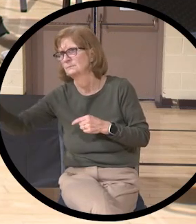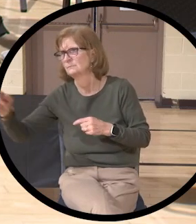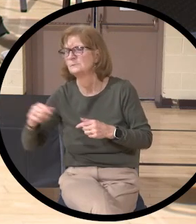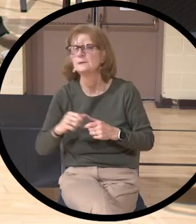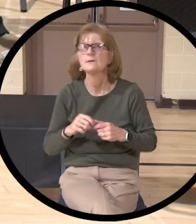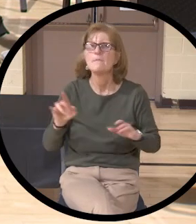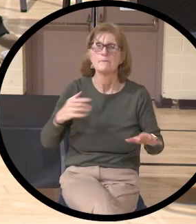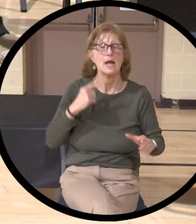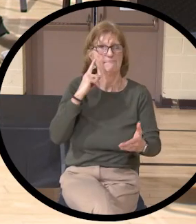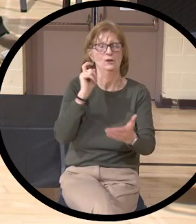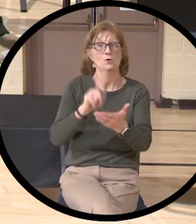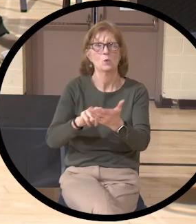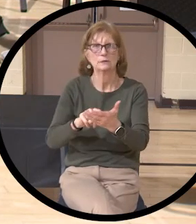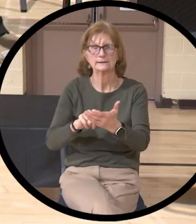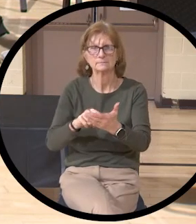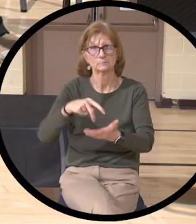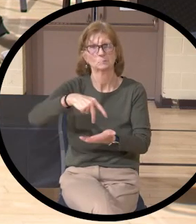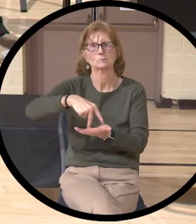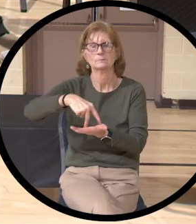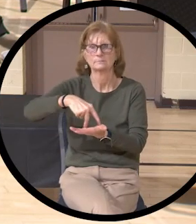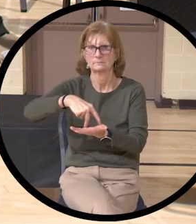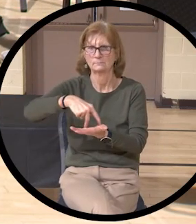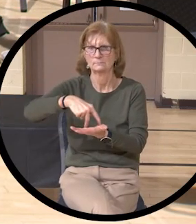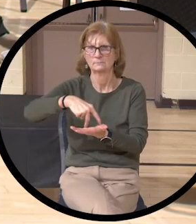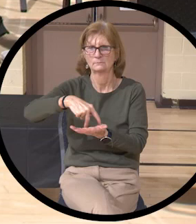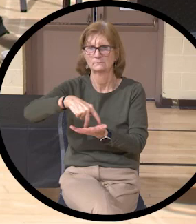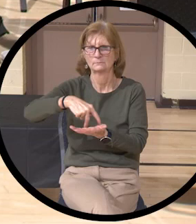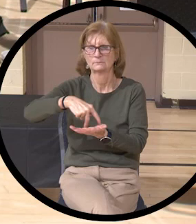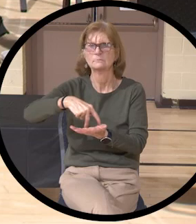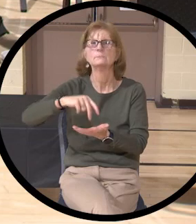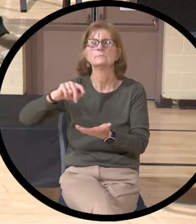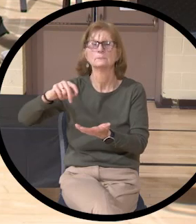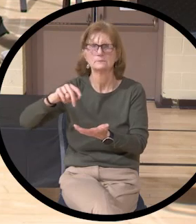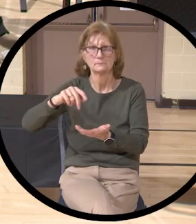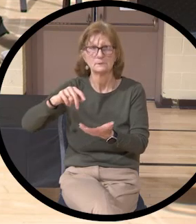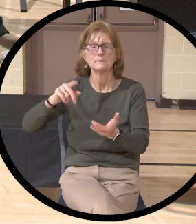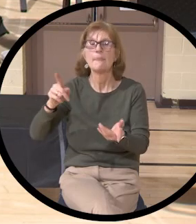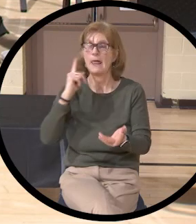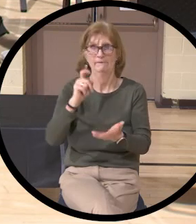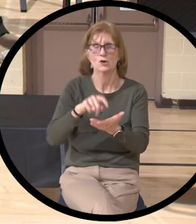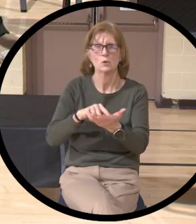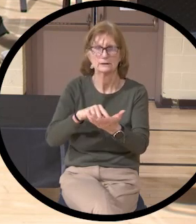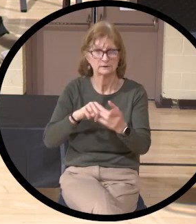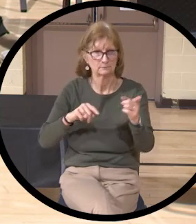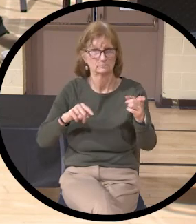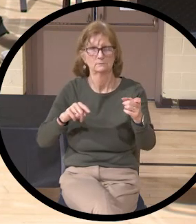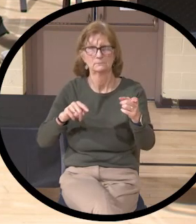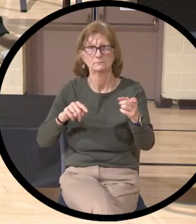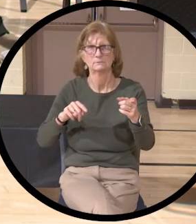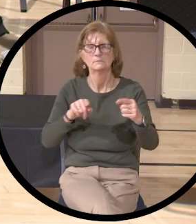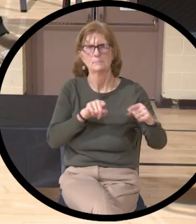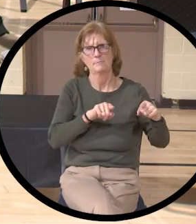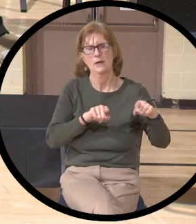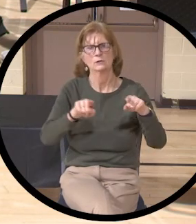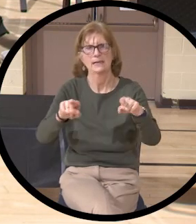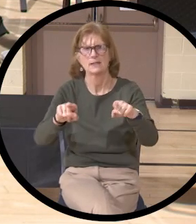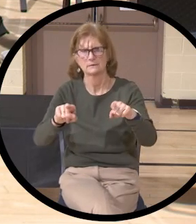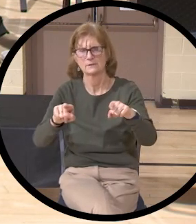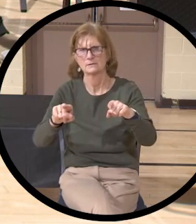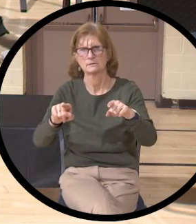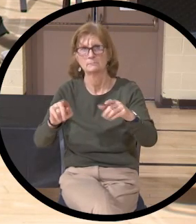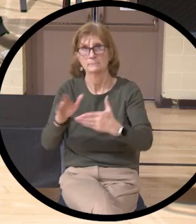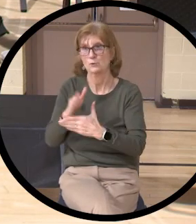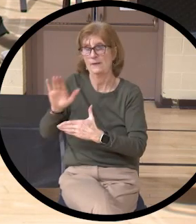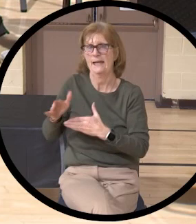I've noticed that it feels like, I have a comment and then a question. I've noticed that it feels like there's a lot of parallels between the way that Negley